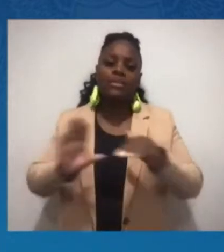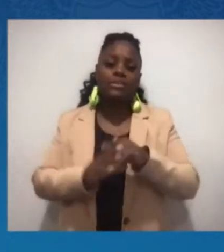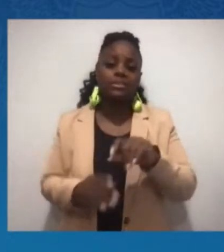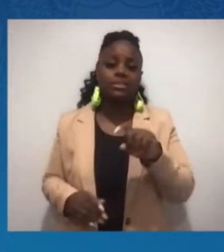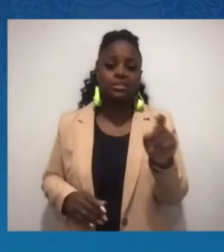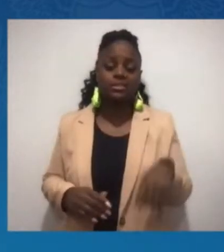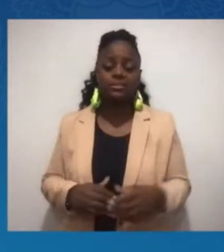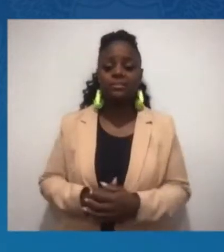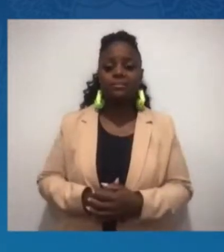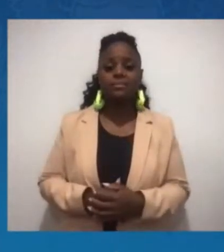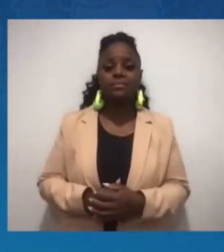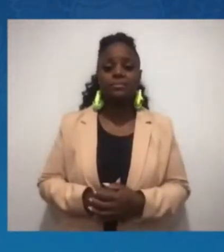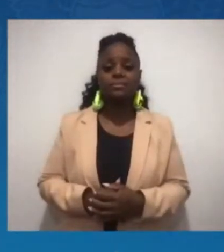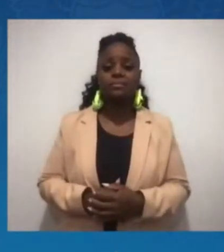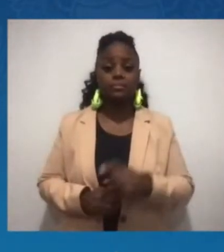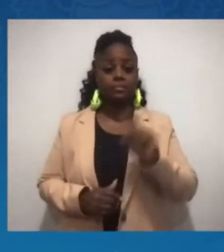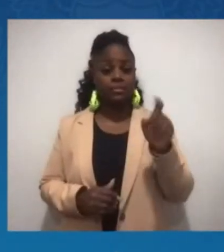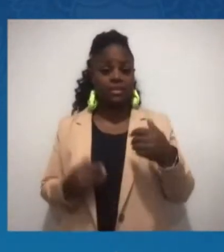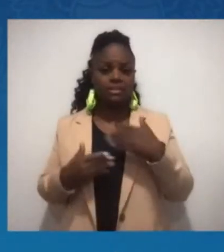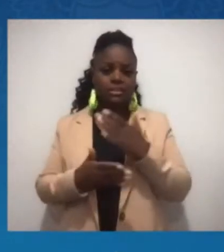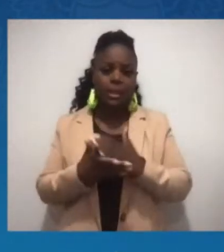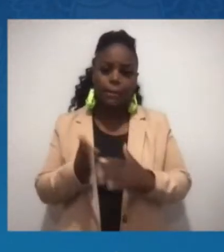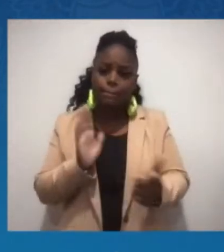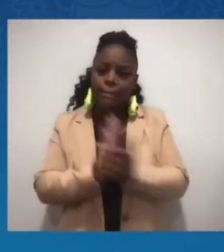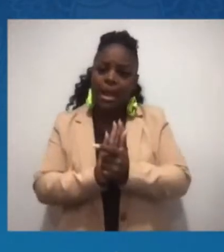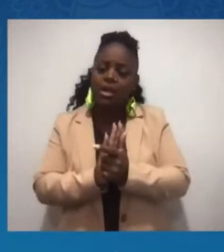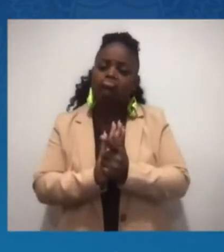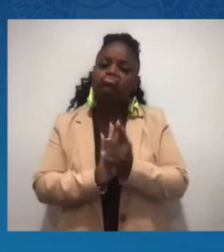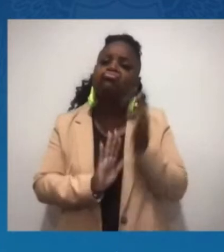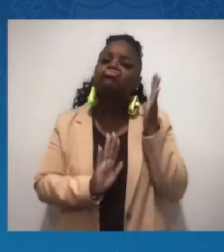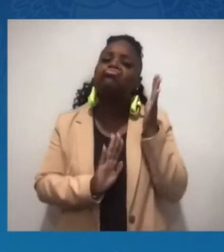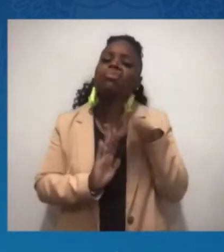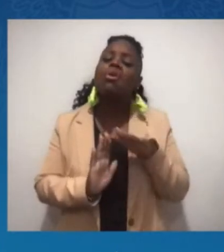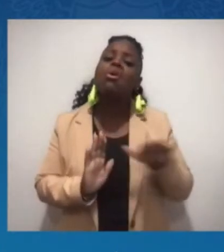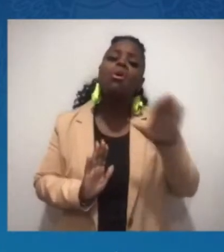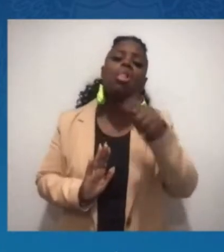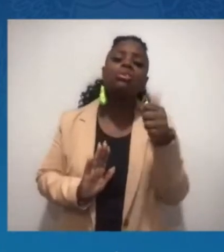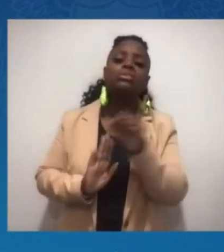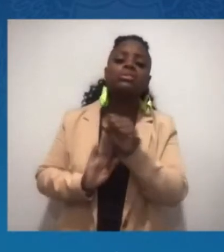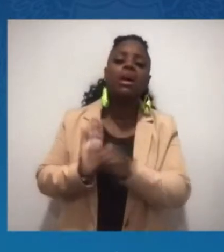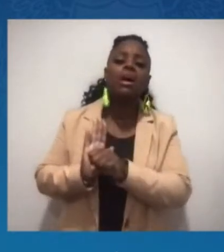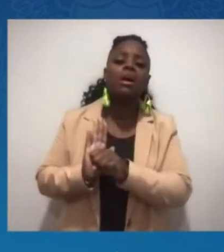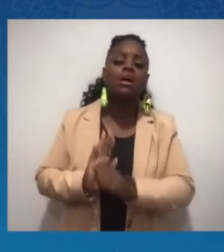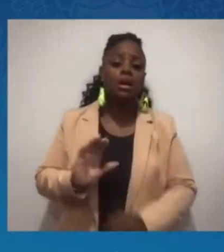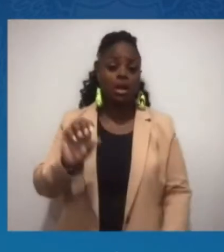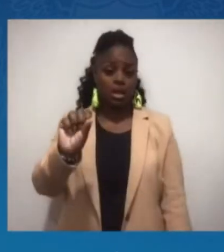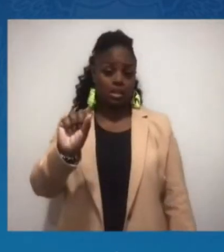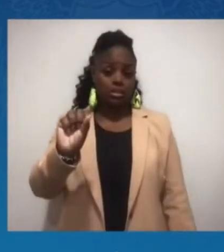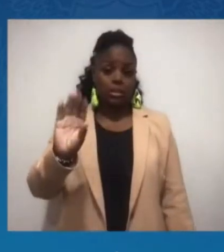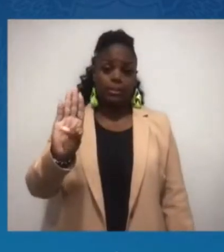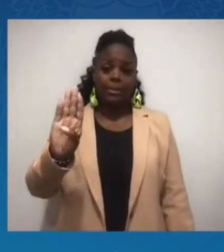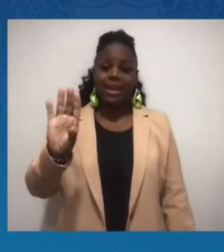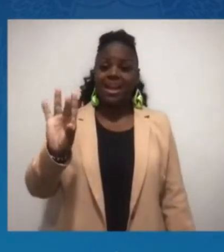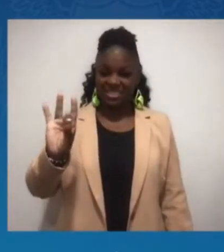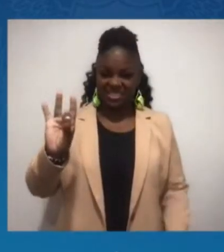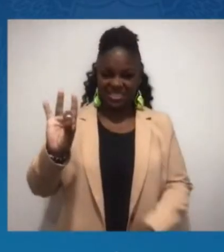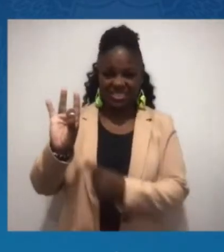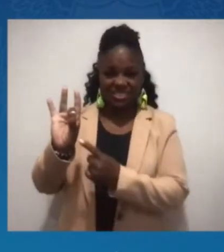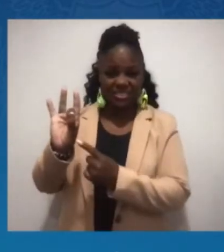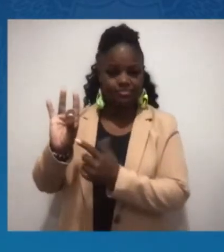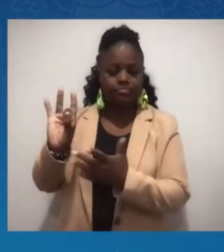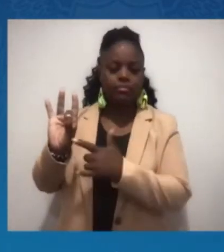country. It was here that extremists passed SB 8, a ban that encouraged any person, even those who lived outside of